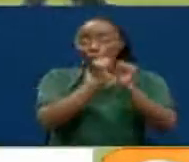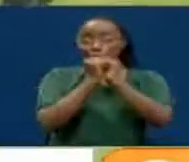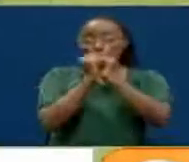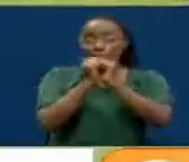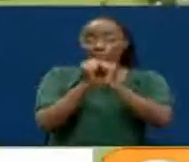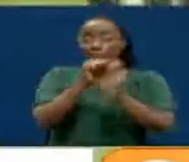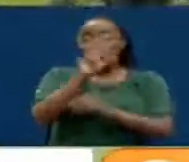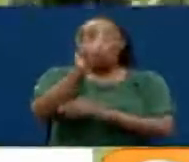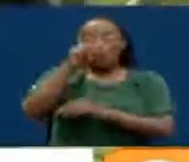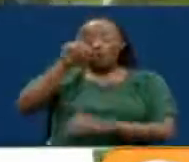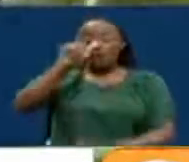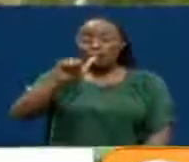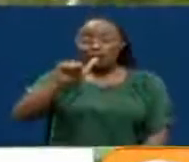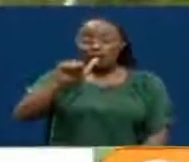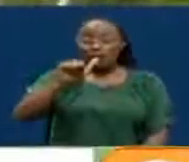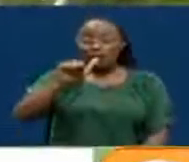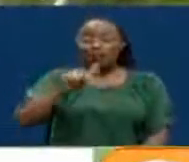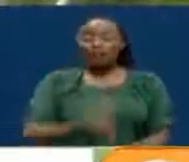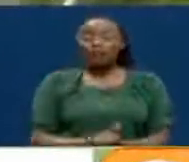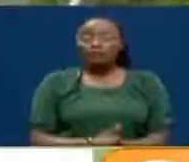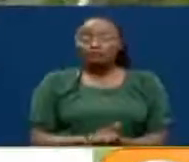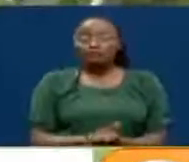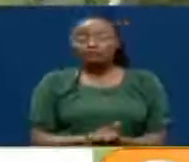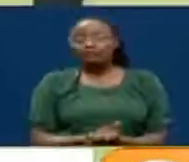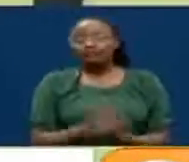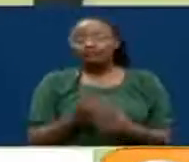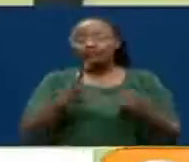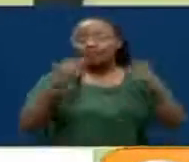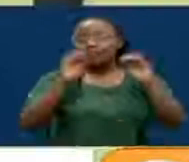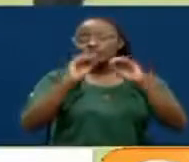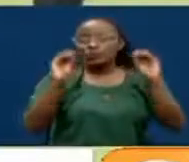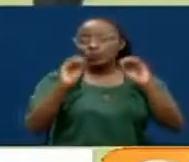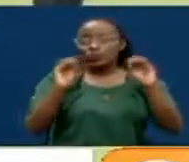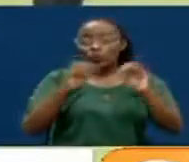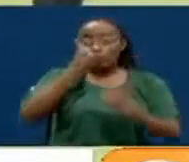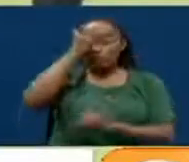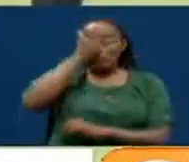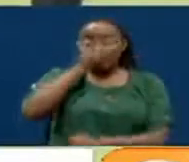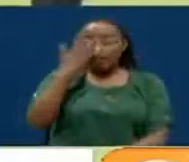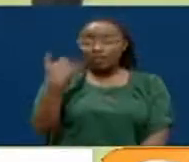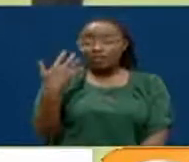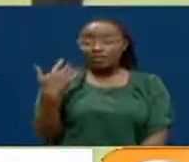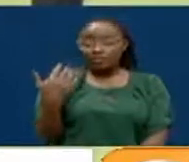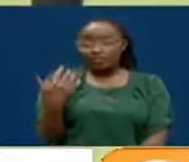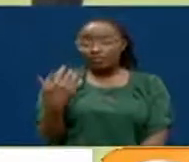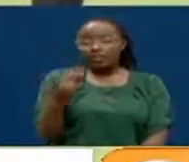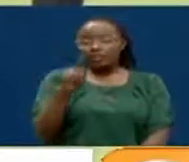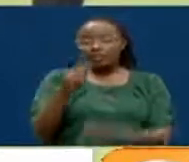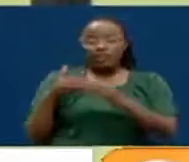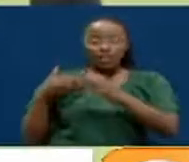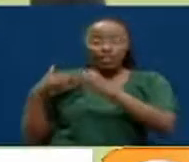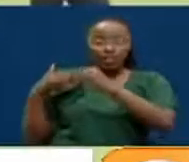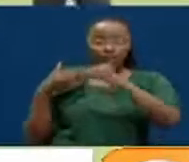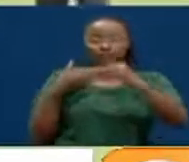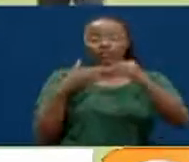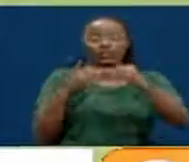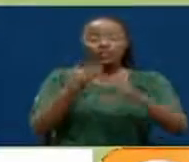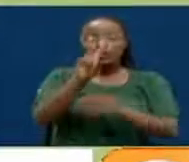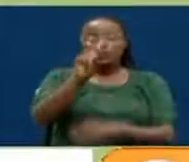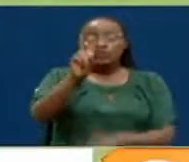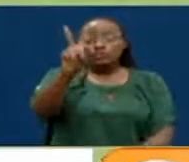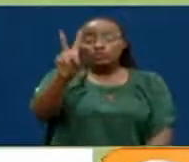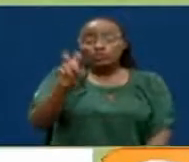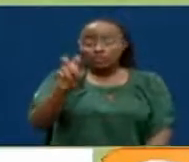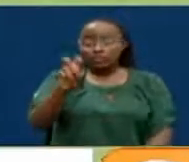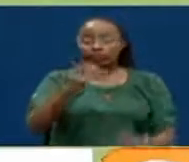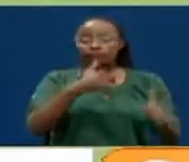over par, 289. Despite not making the cut, Athika Green's Dismas Indiza still leads the road to the 2020 Magical